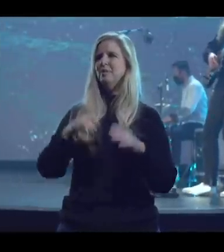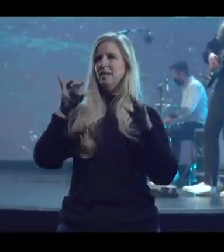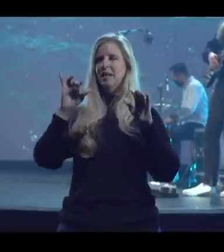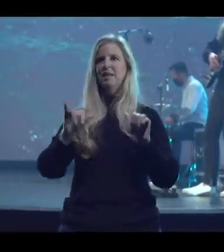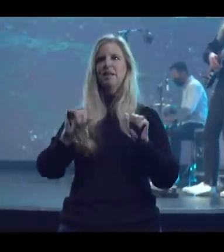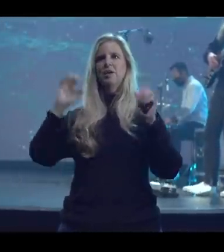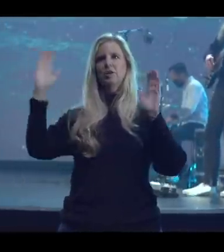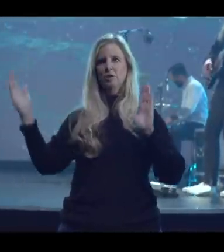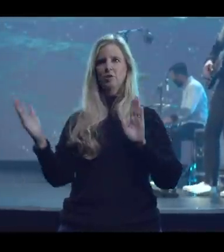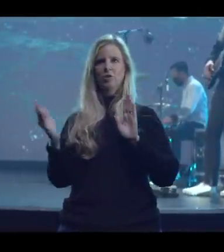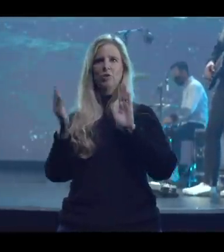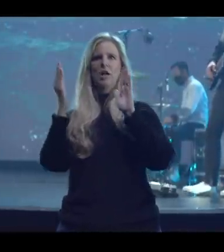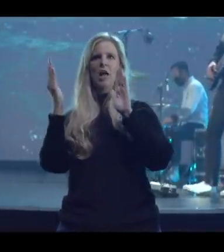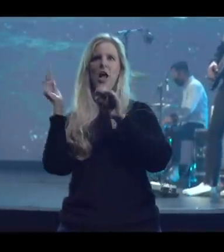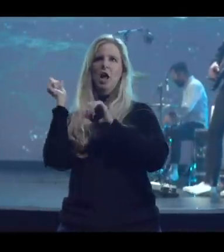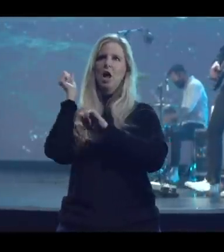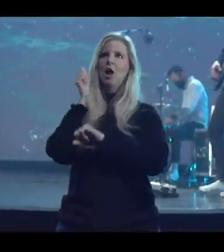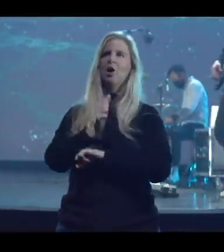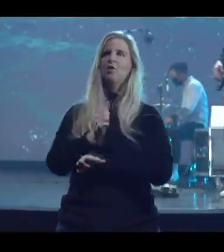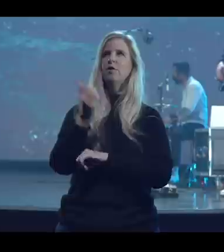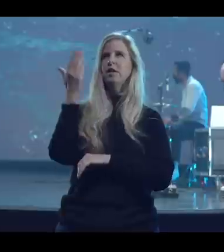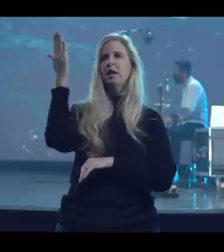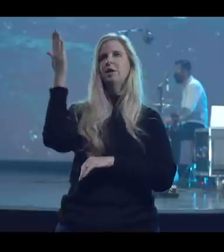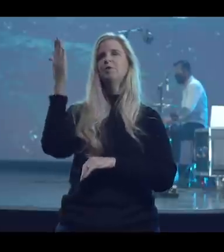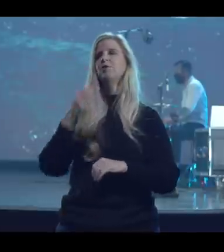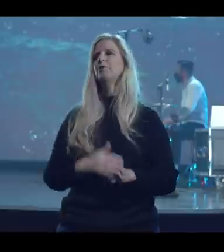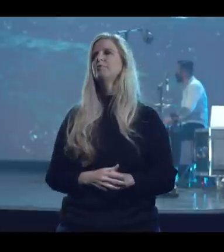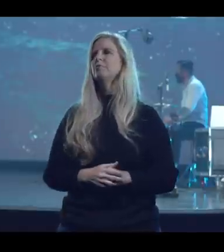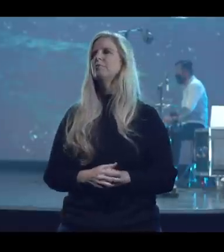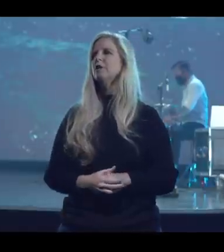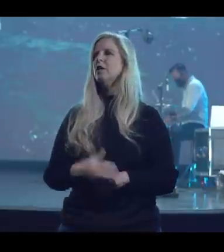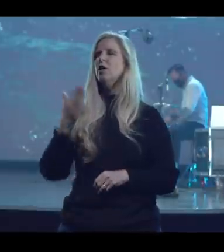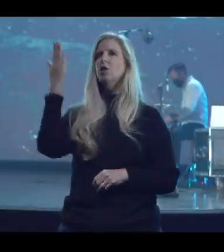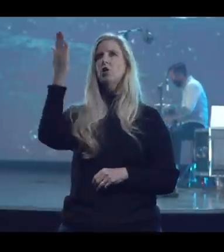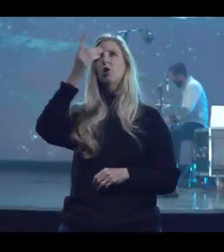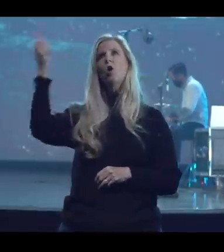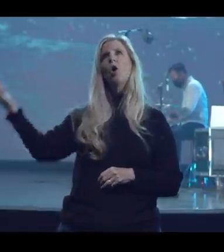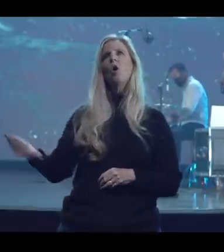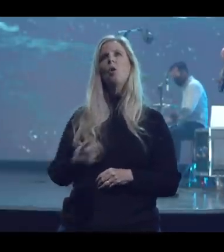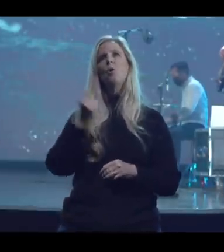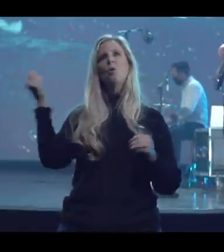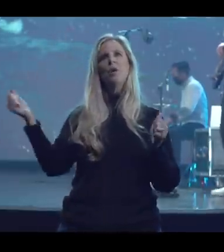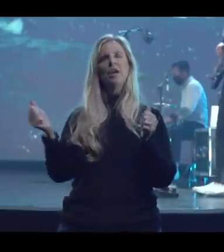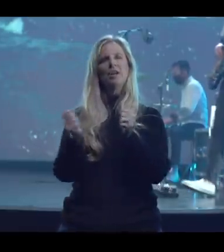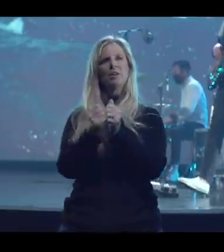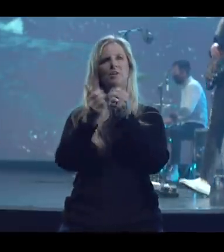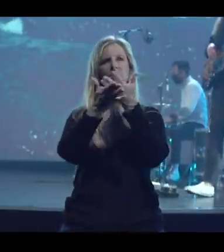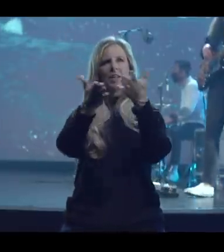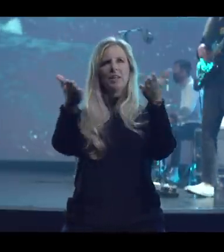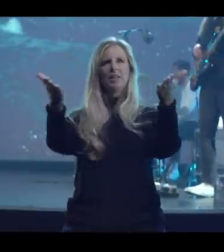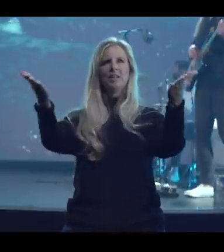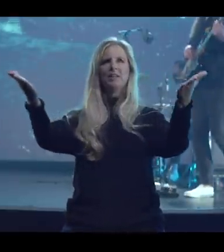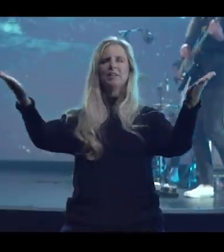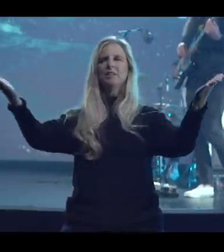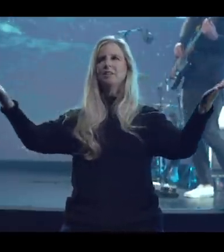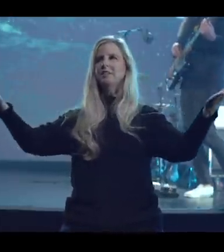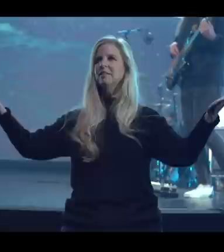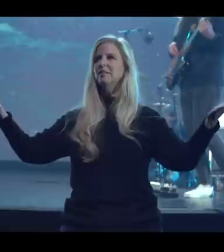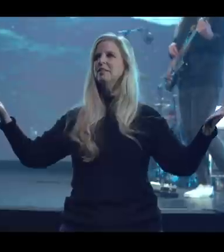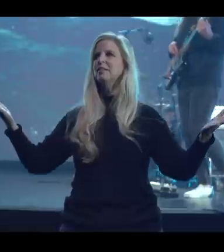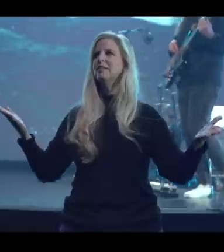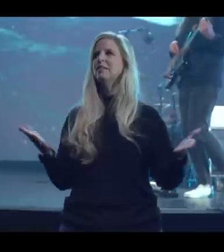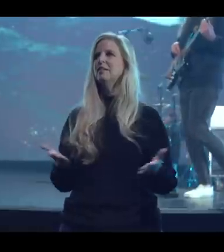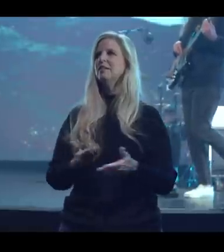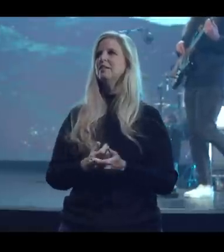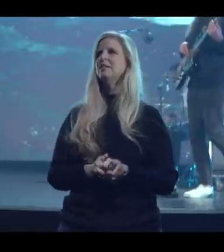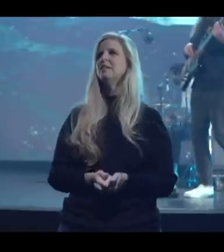that could ever stand against your might. You've always been with us.